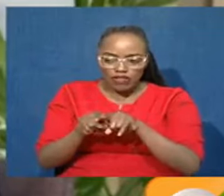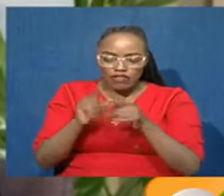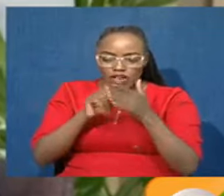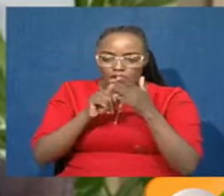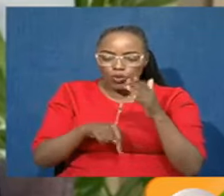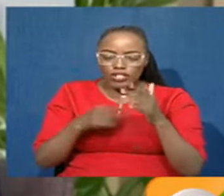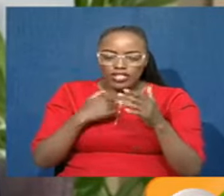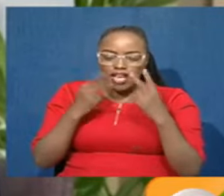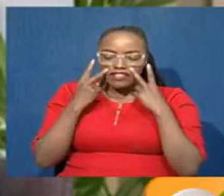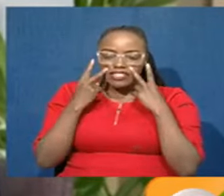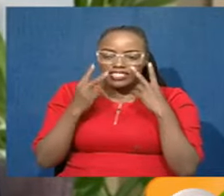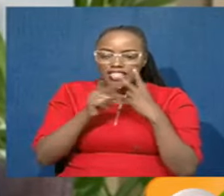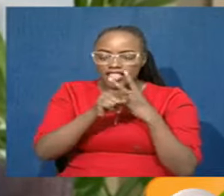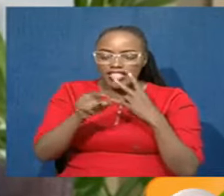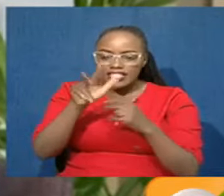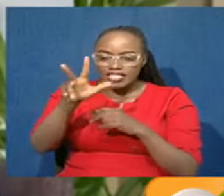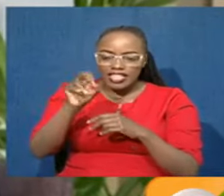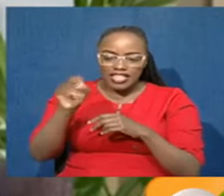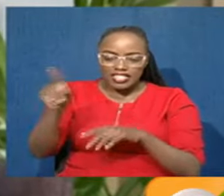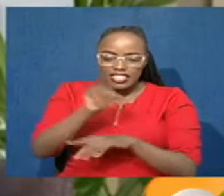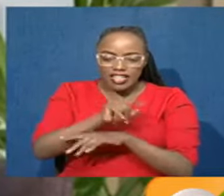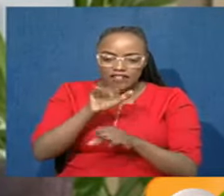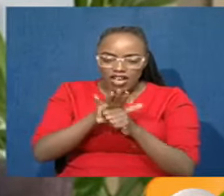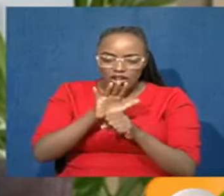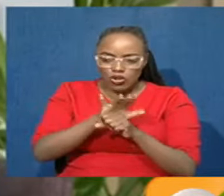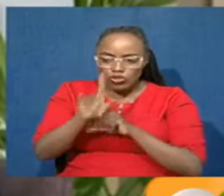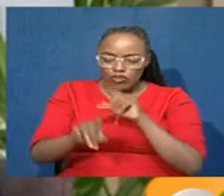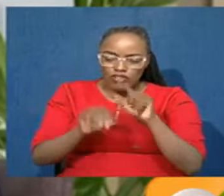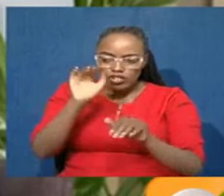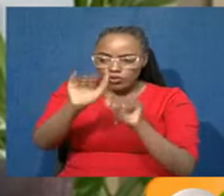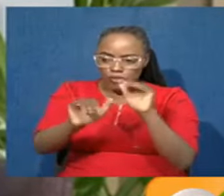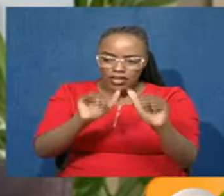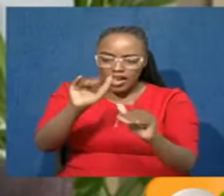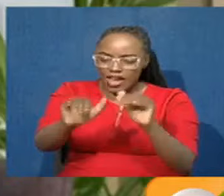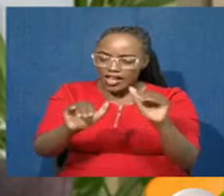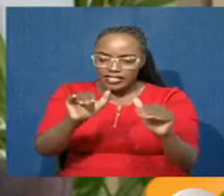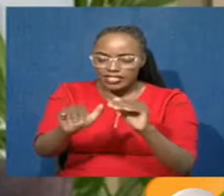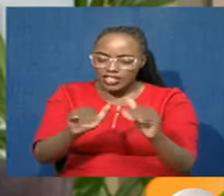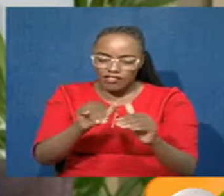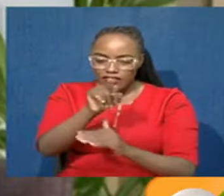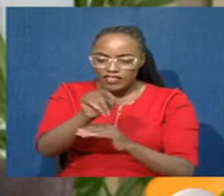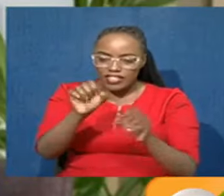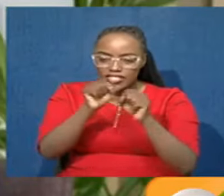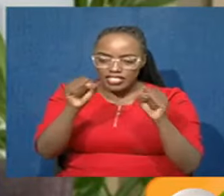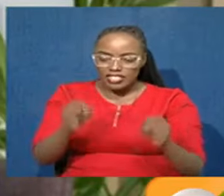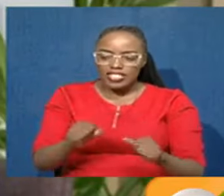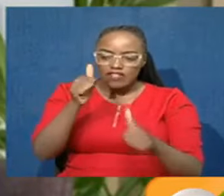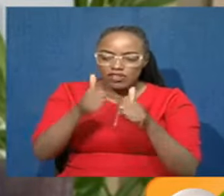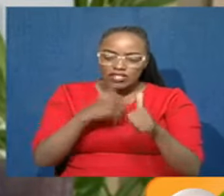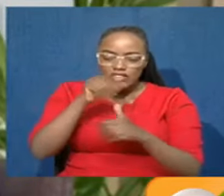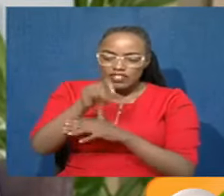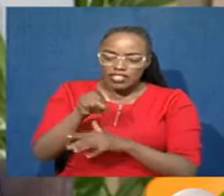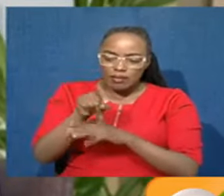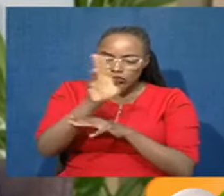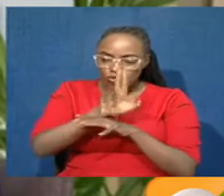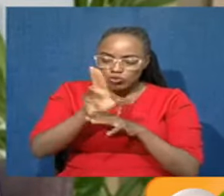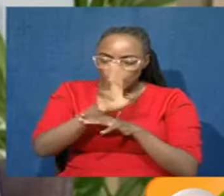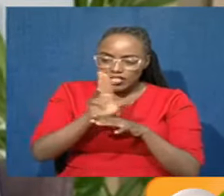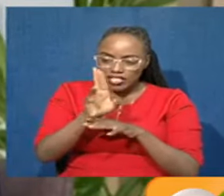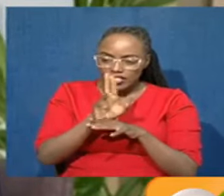have seen those 30 days. Many more questions to be asked, including the system that is supposed to be used